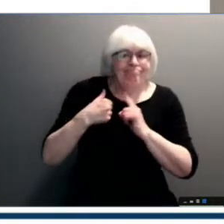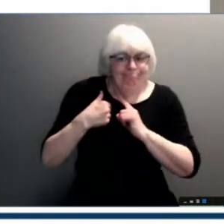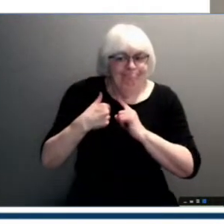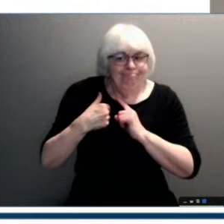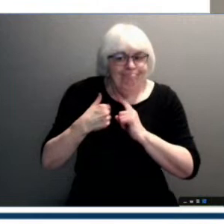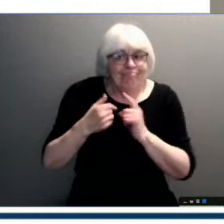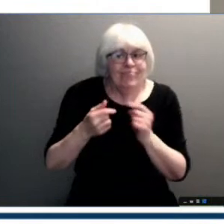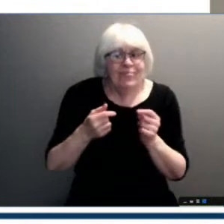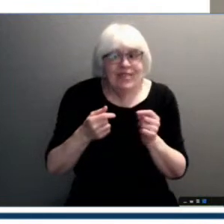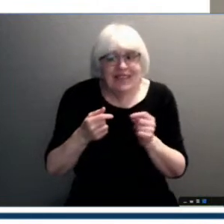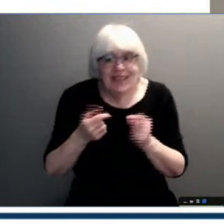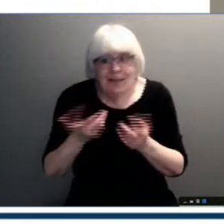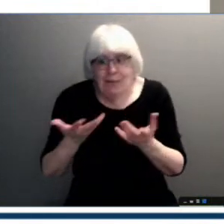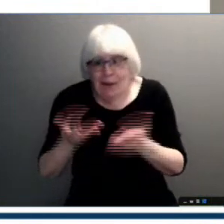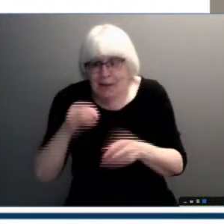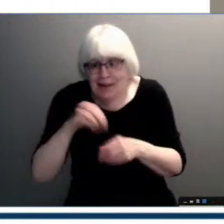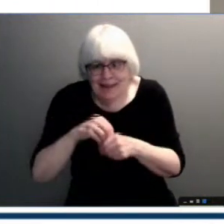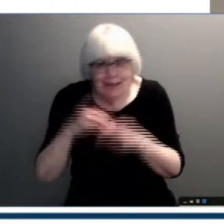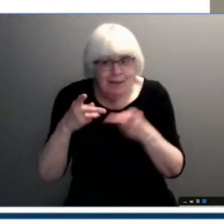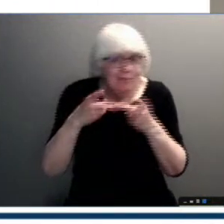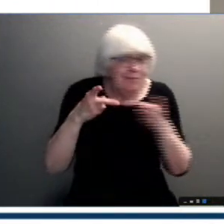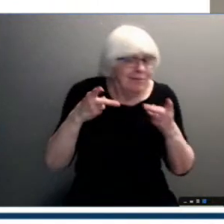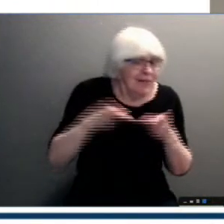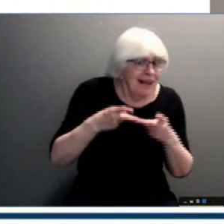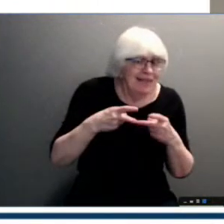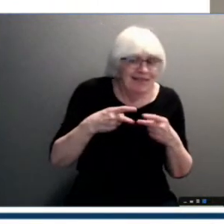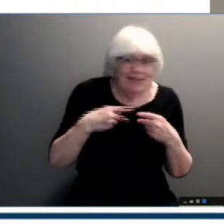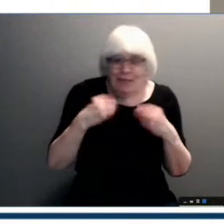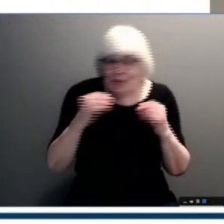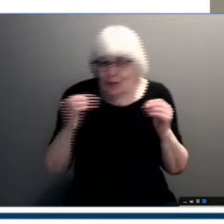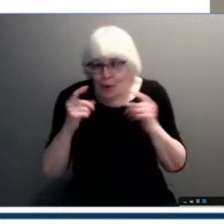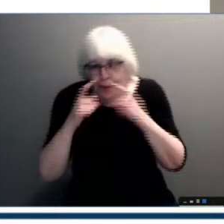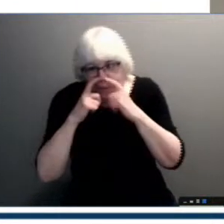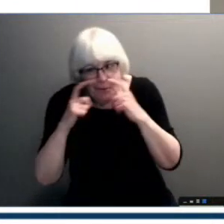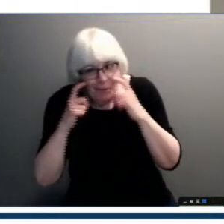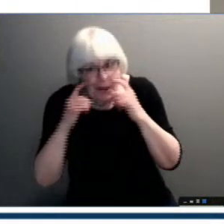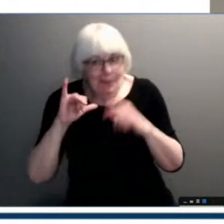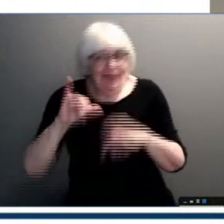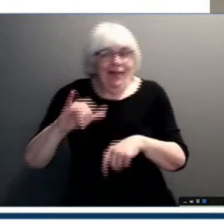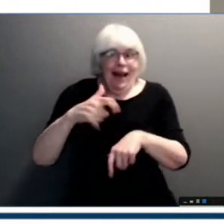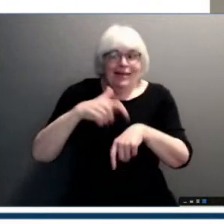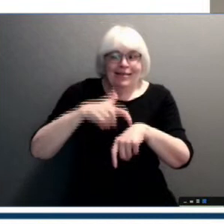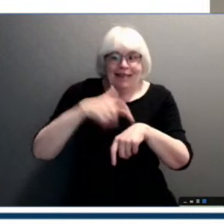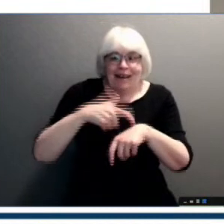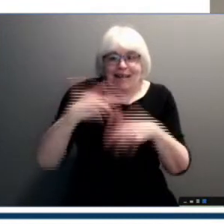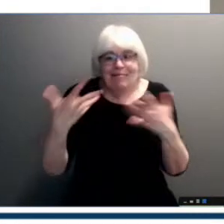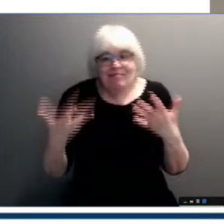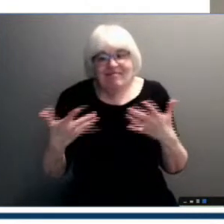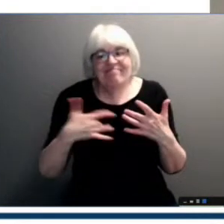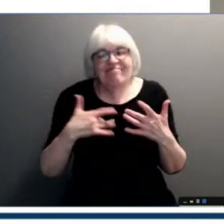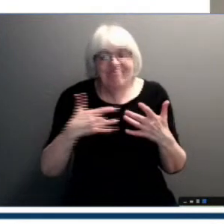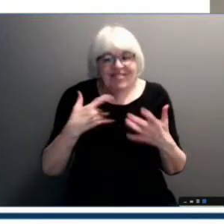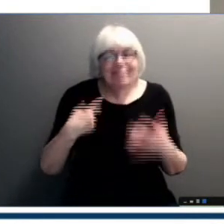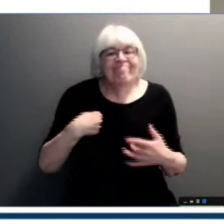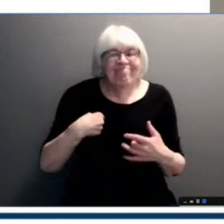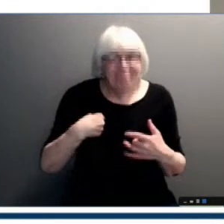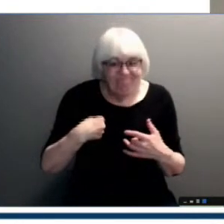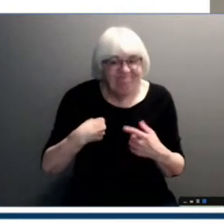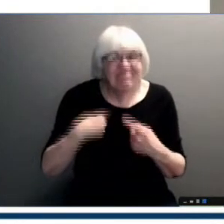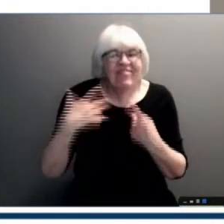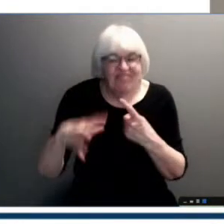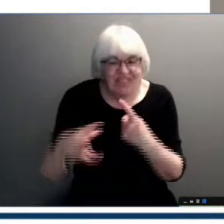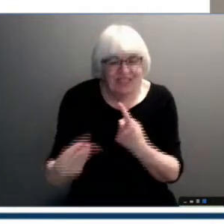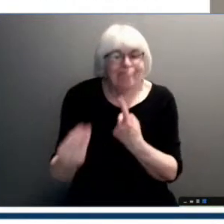without masks being worn, lots of other people, then there's a high possibility of being exposed. So that's one of the reasons we need